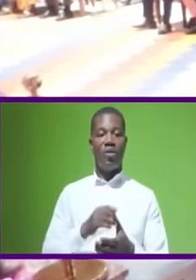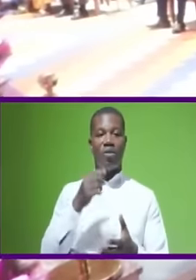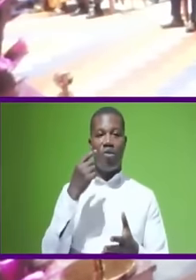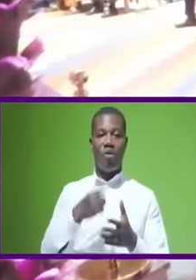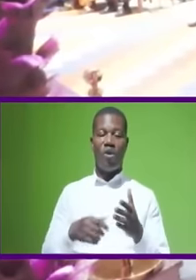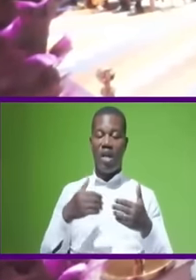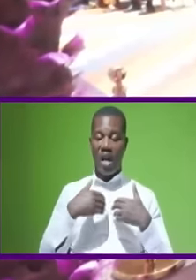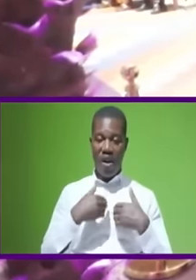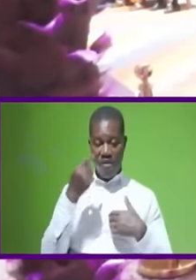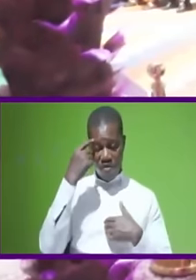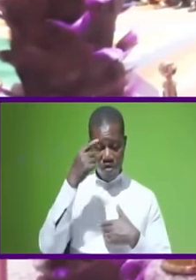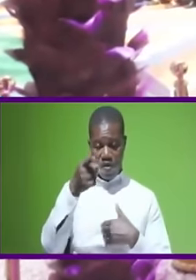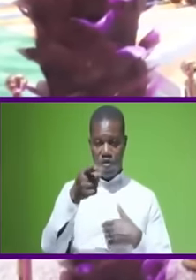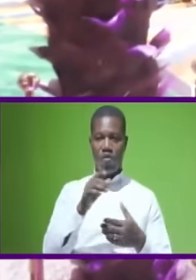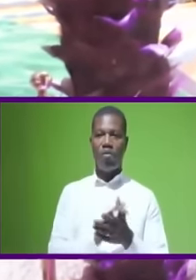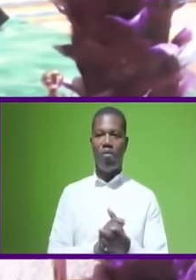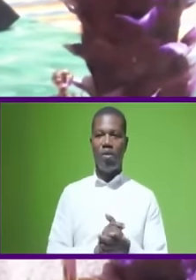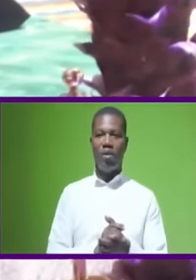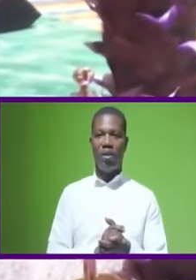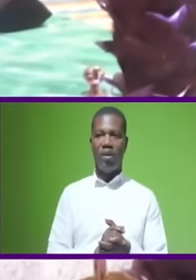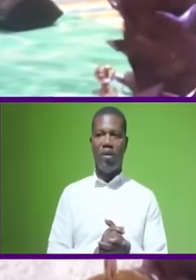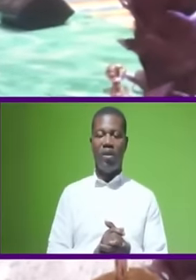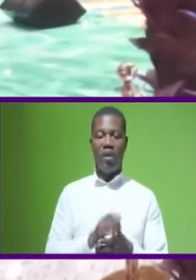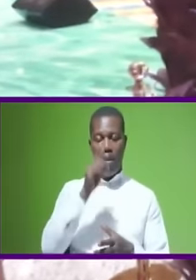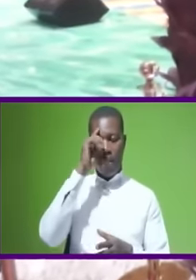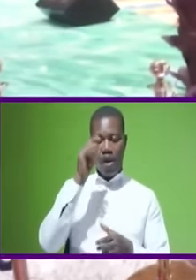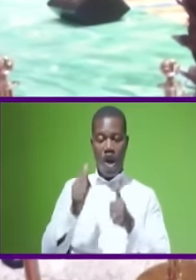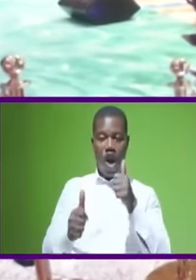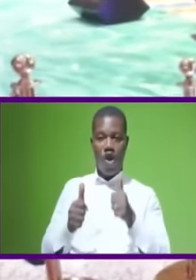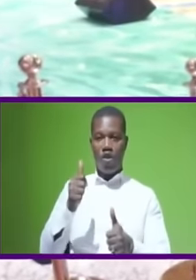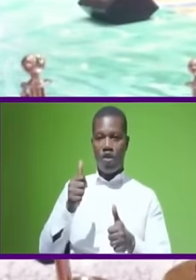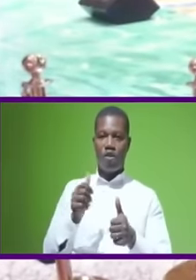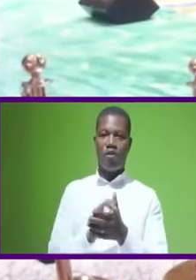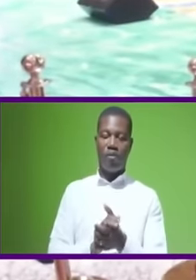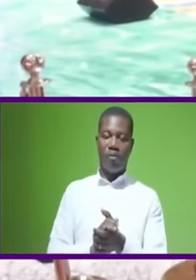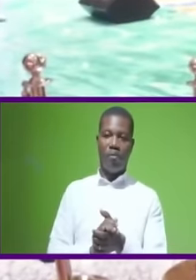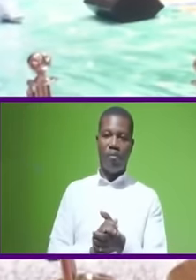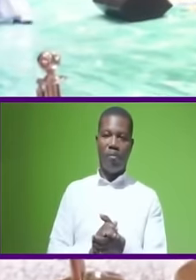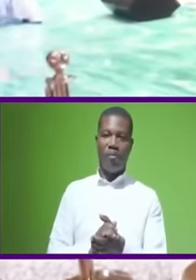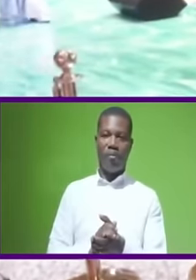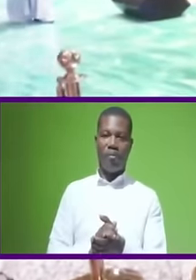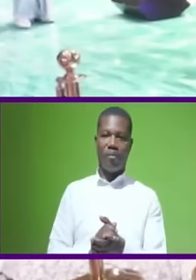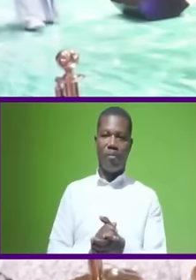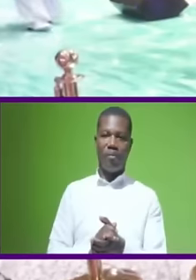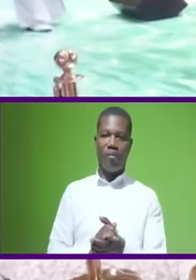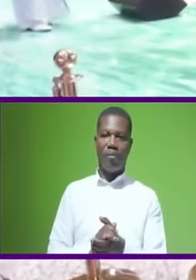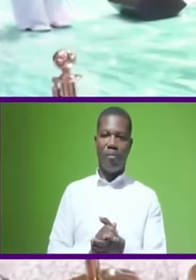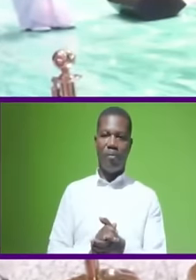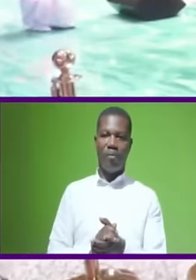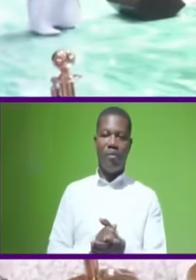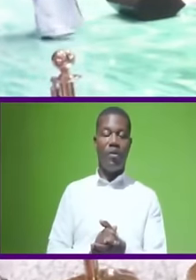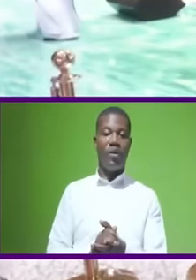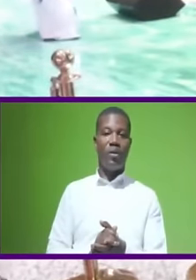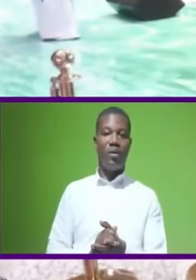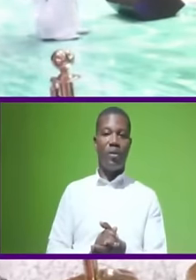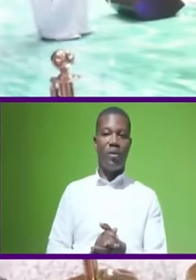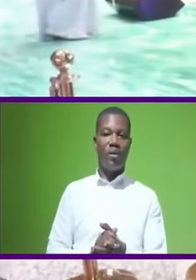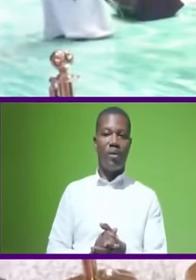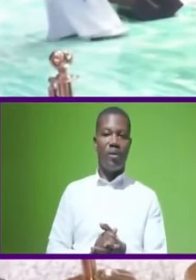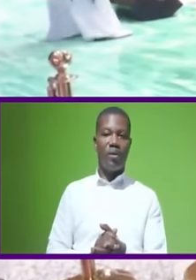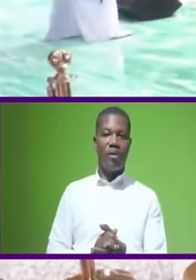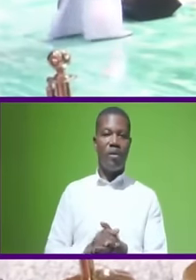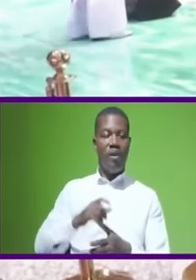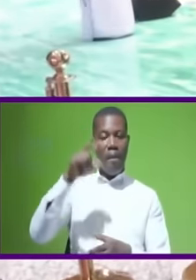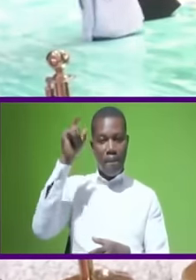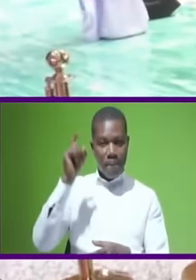What I have for you is this. Wenti. Because of this. Necessary yetumi